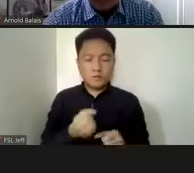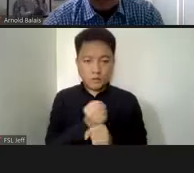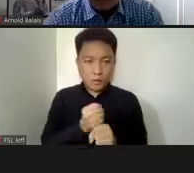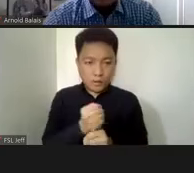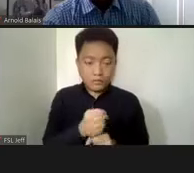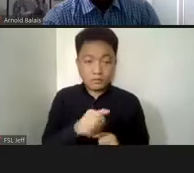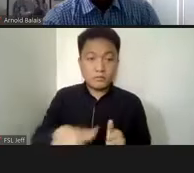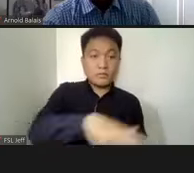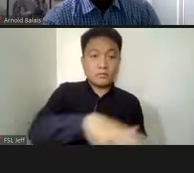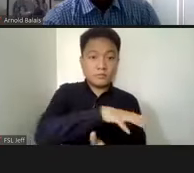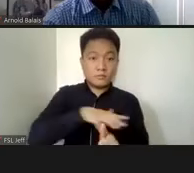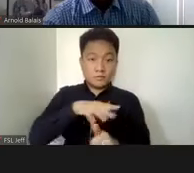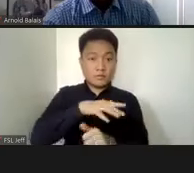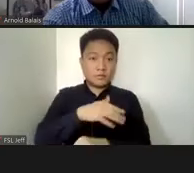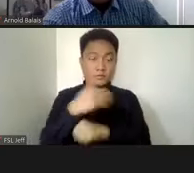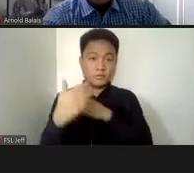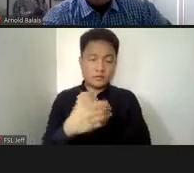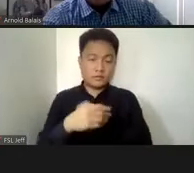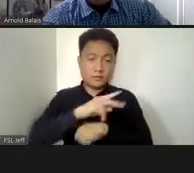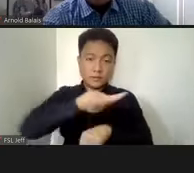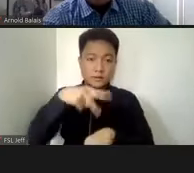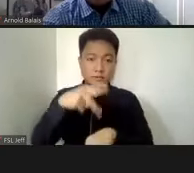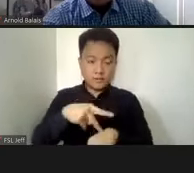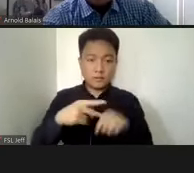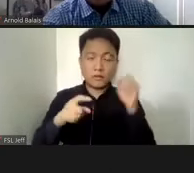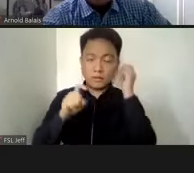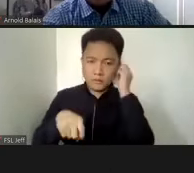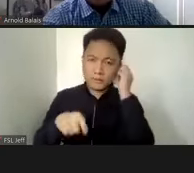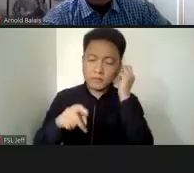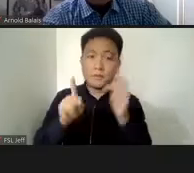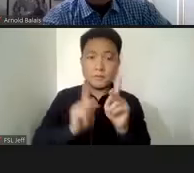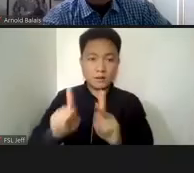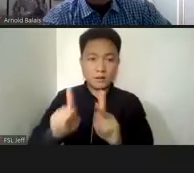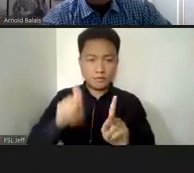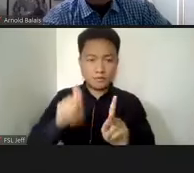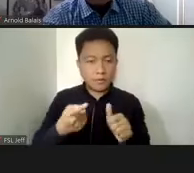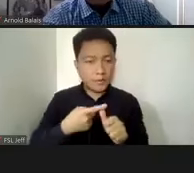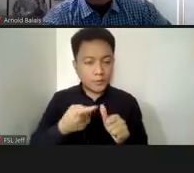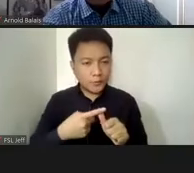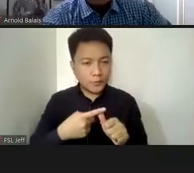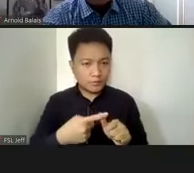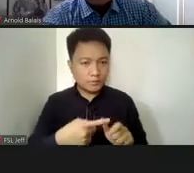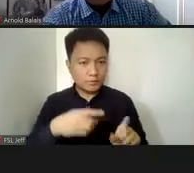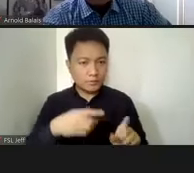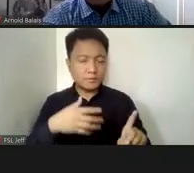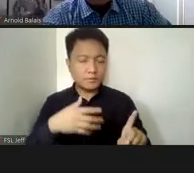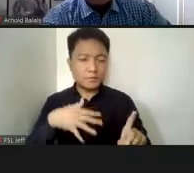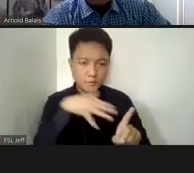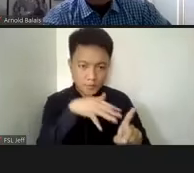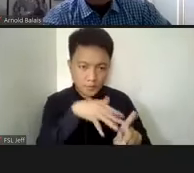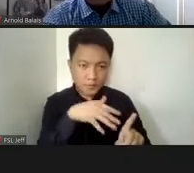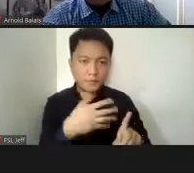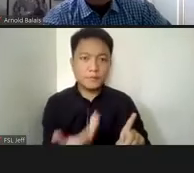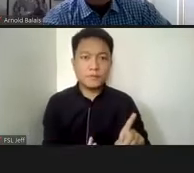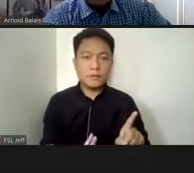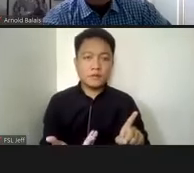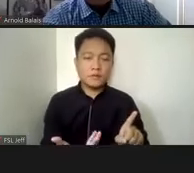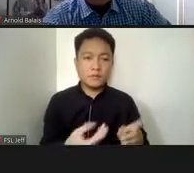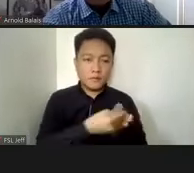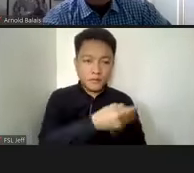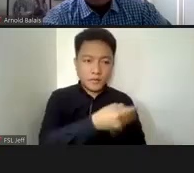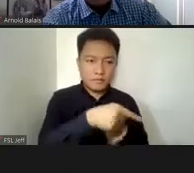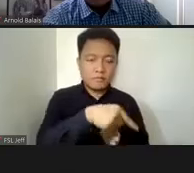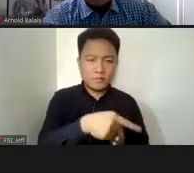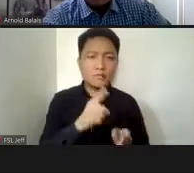four varieties of coffee here. We have the Robusta, the Excelsa, Liberica, and the